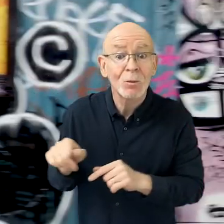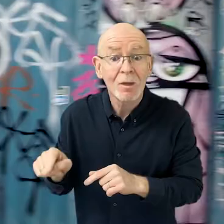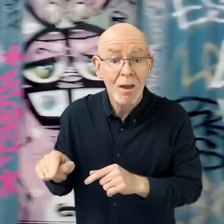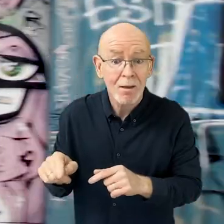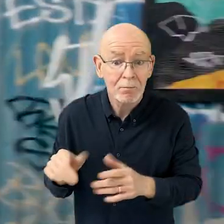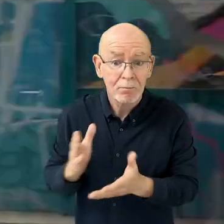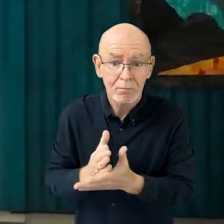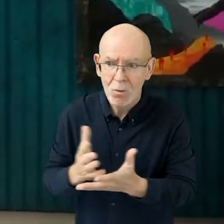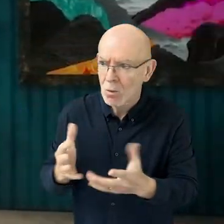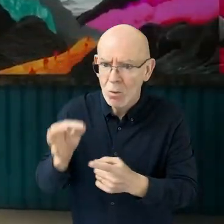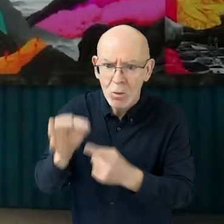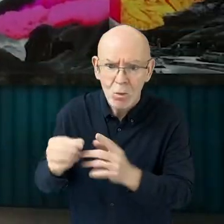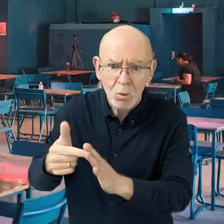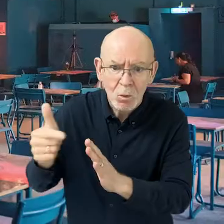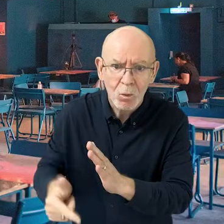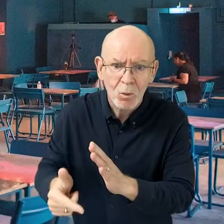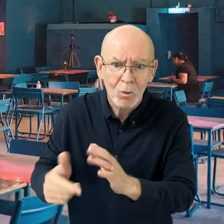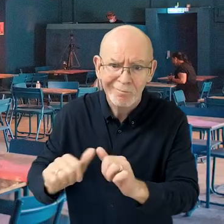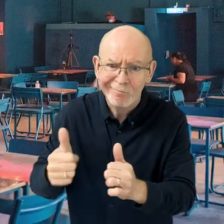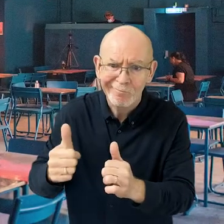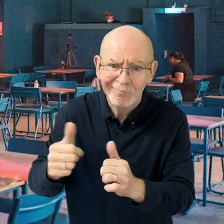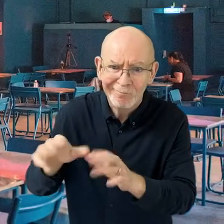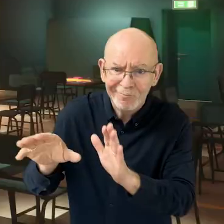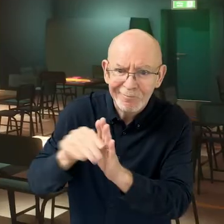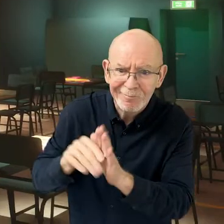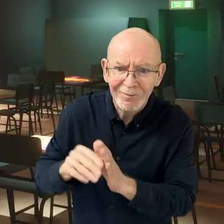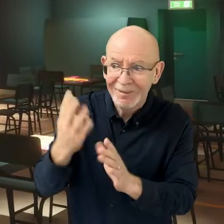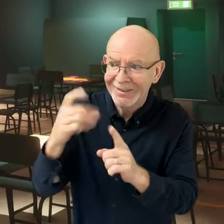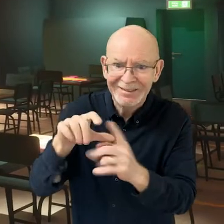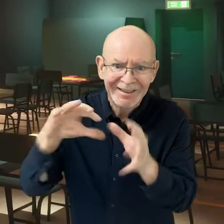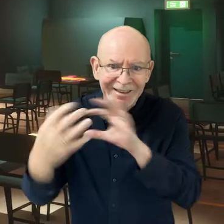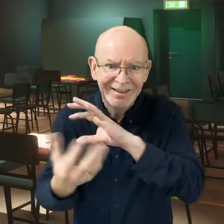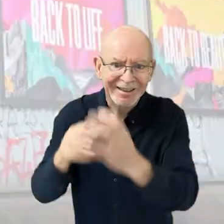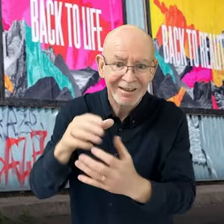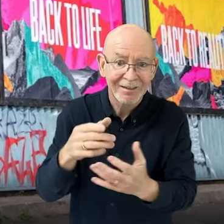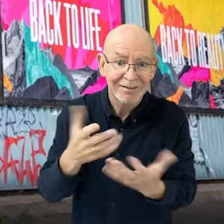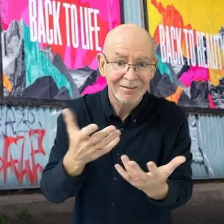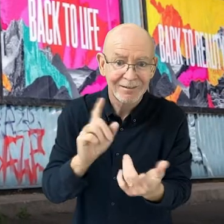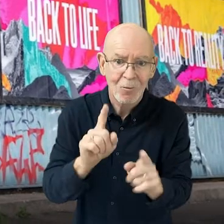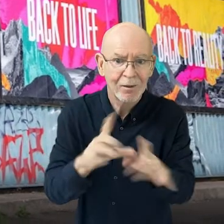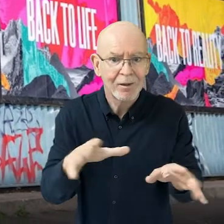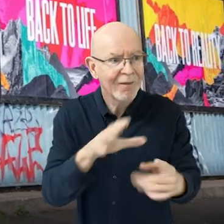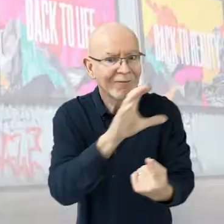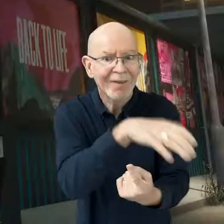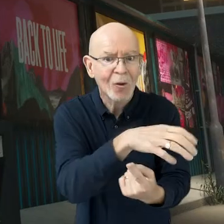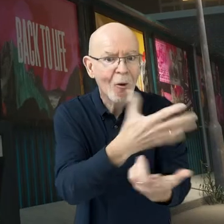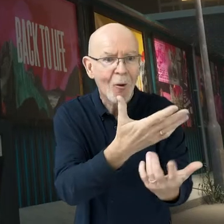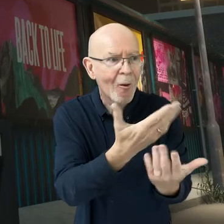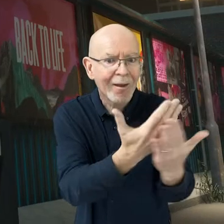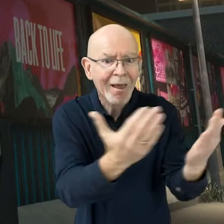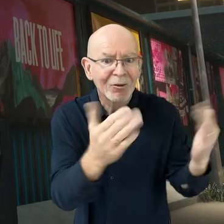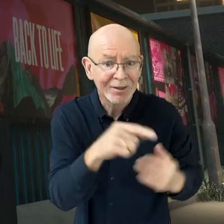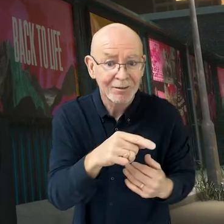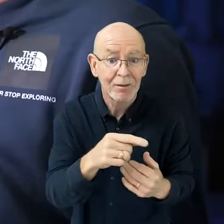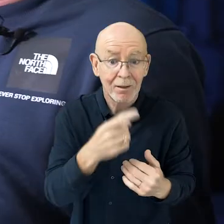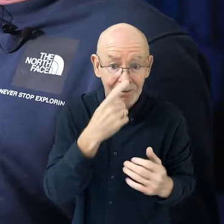is a really detailed, rich, interactive, three-dimensional copy, if you like, of a venue or gallery. We